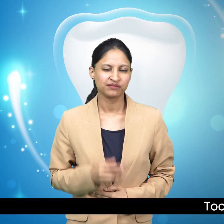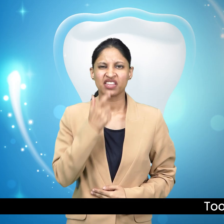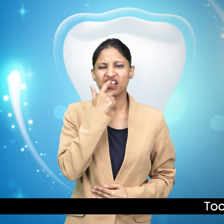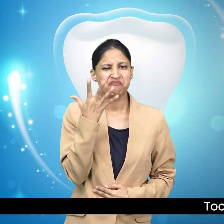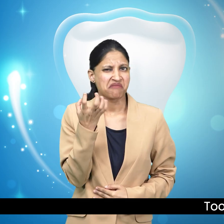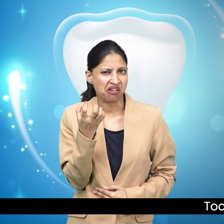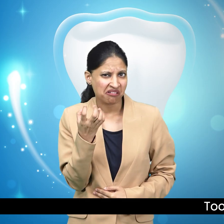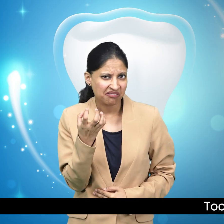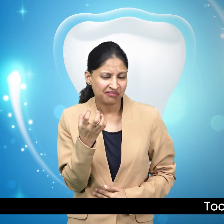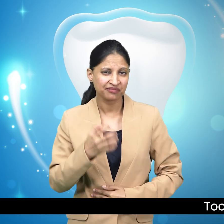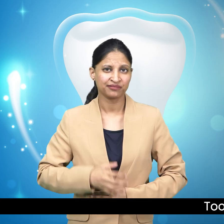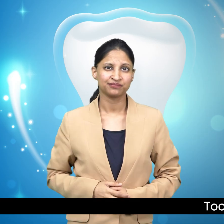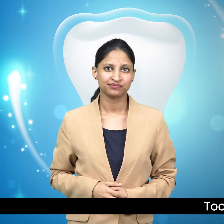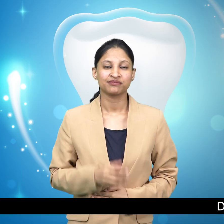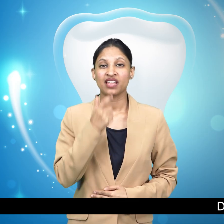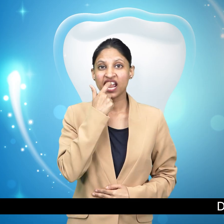toothache,